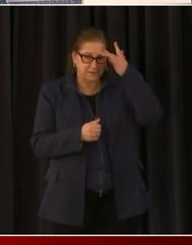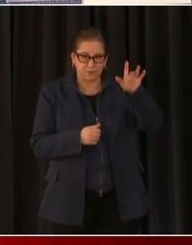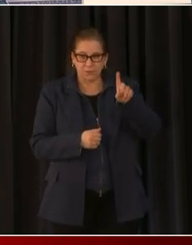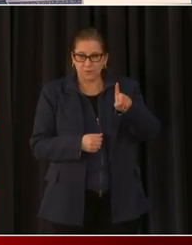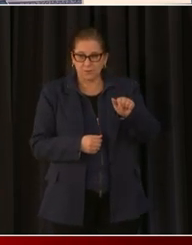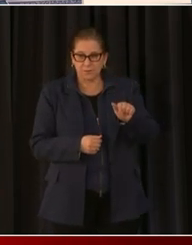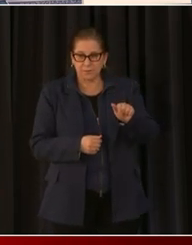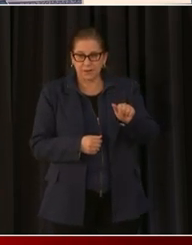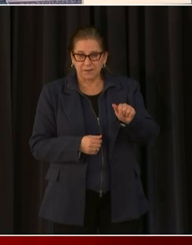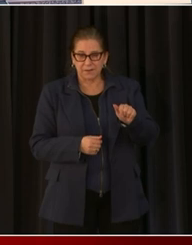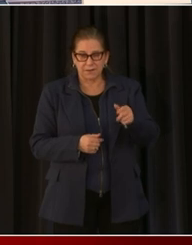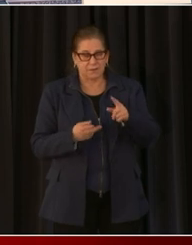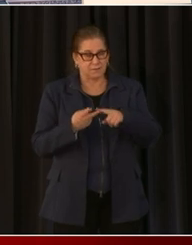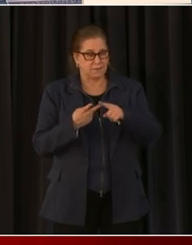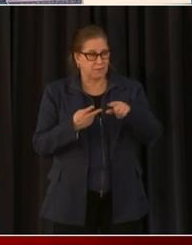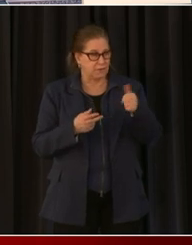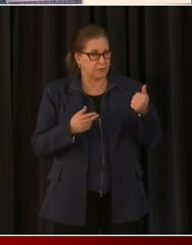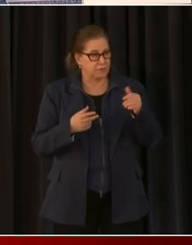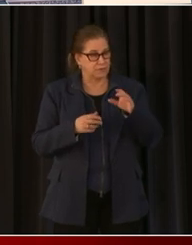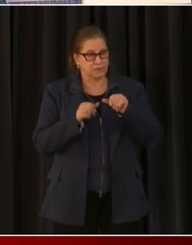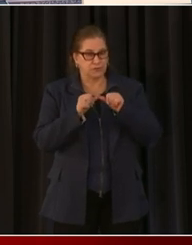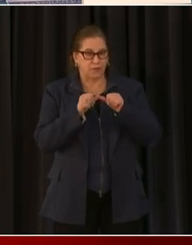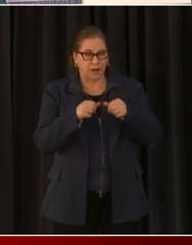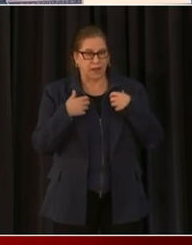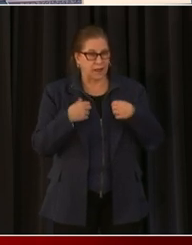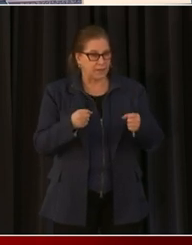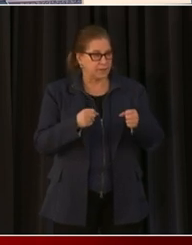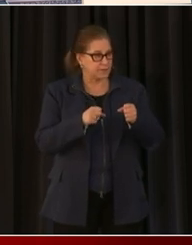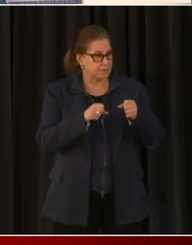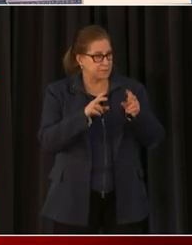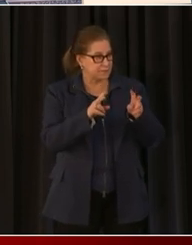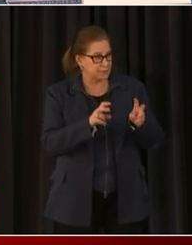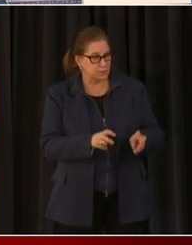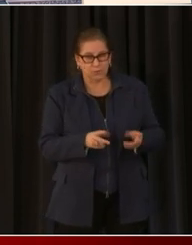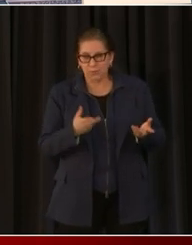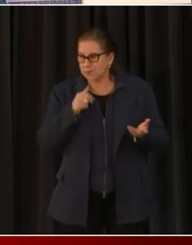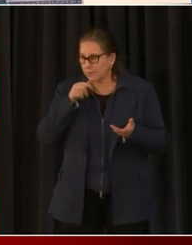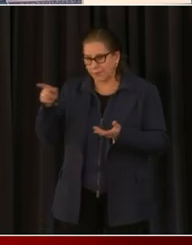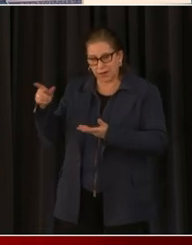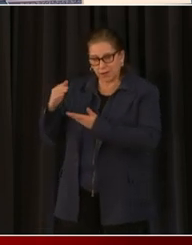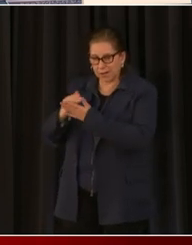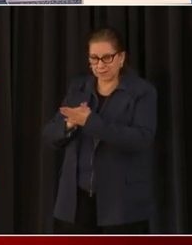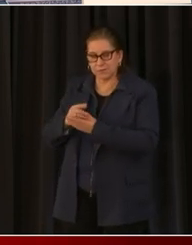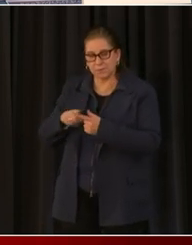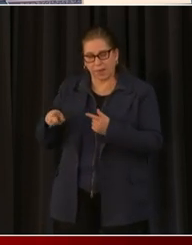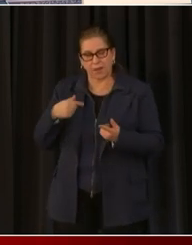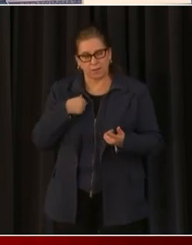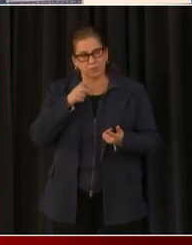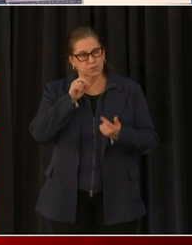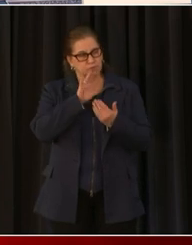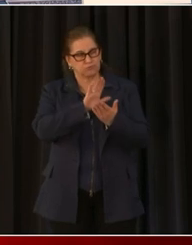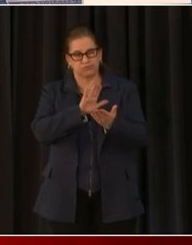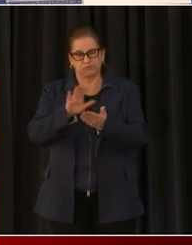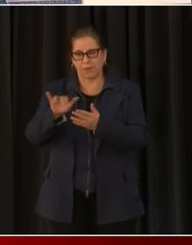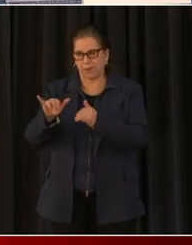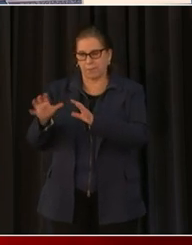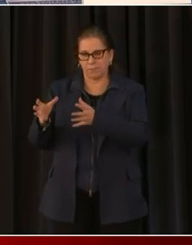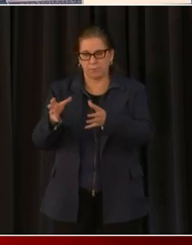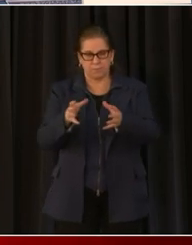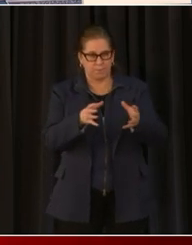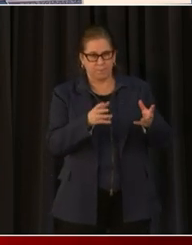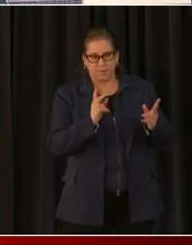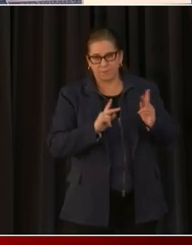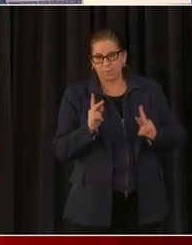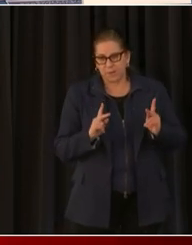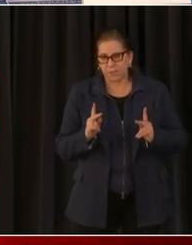a chronic health condition. And so we wanted to be mindful, however, to still address that population when considering them